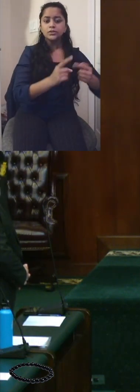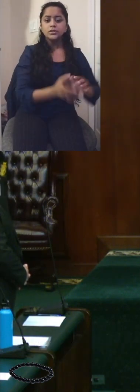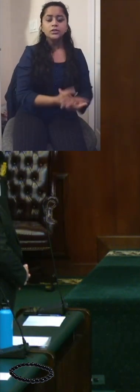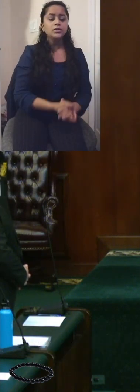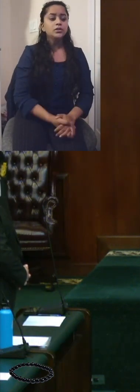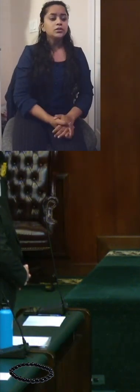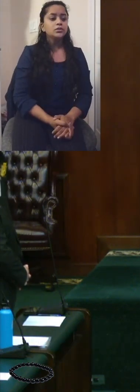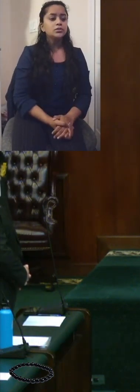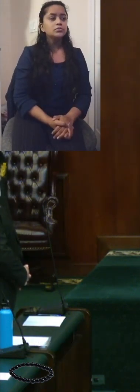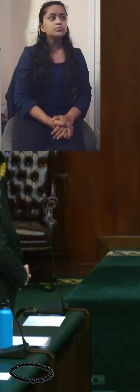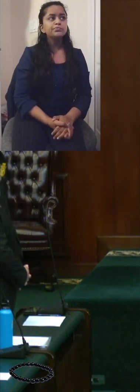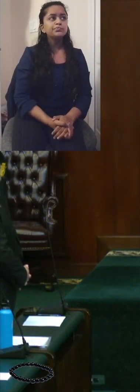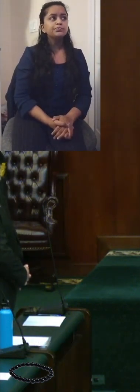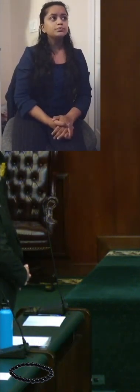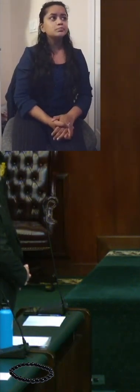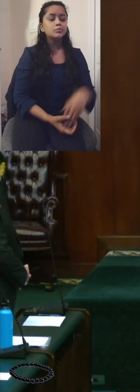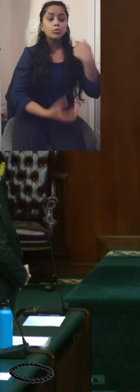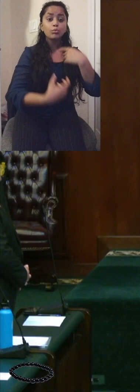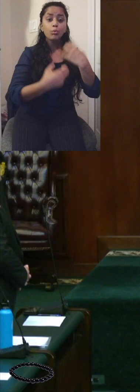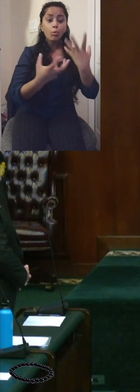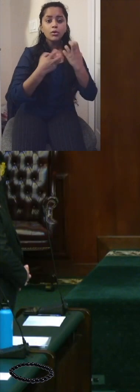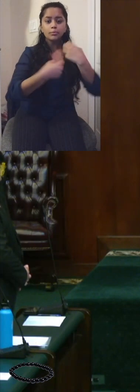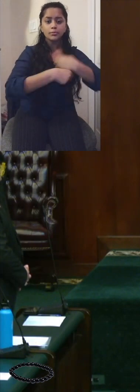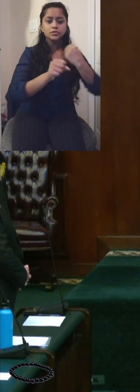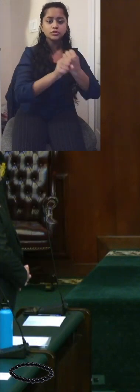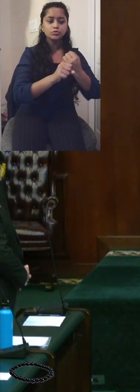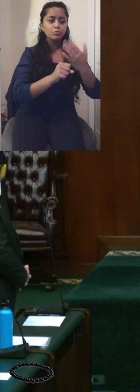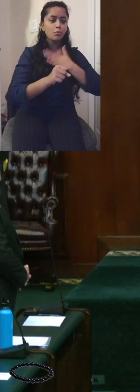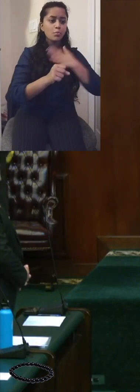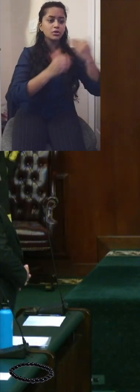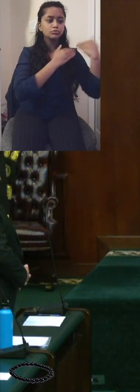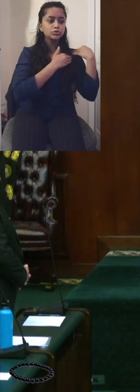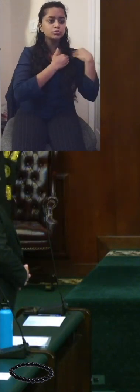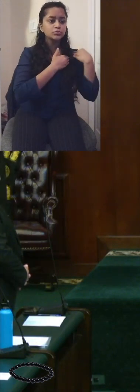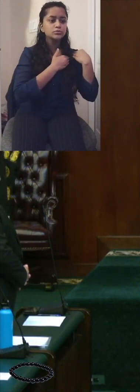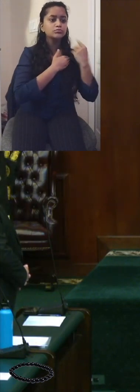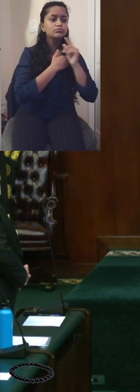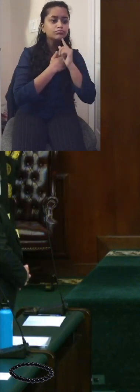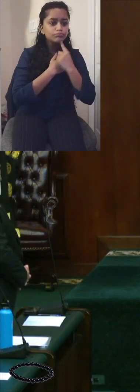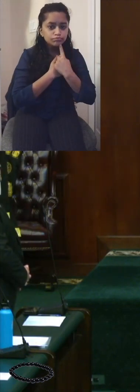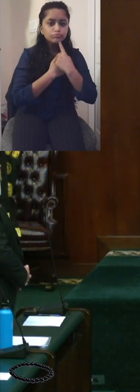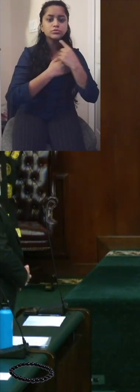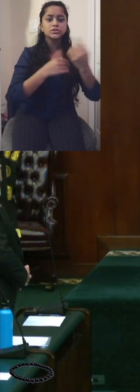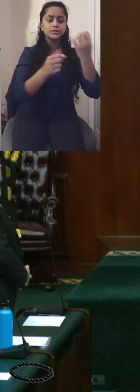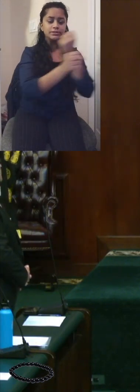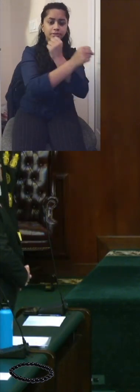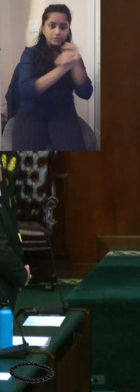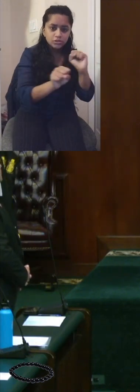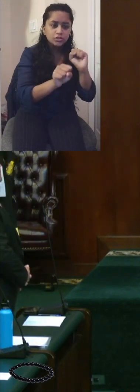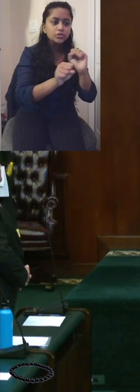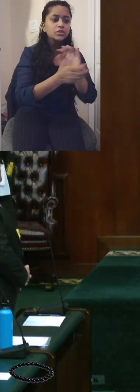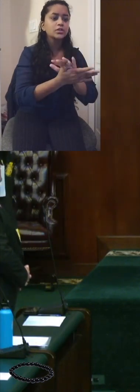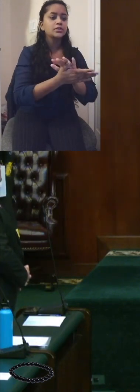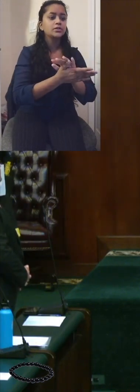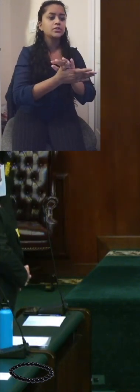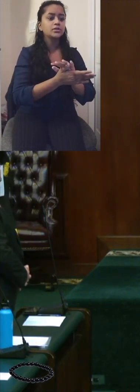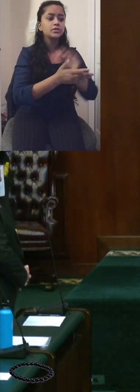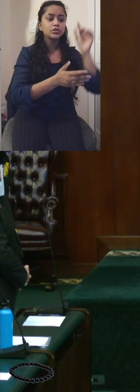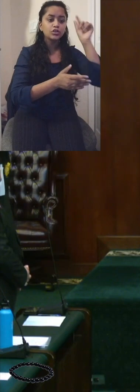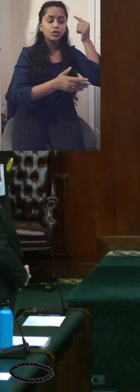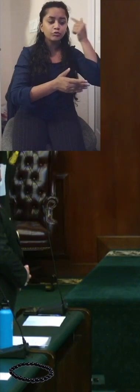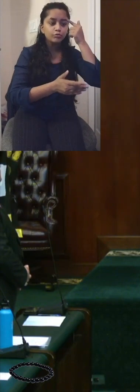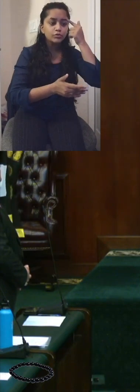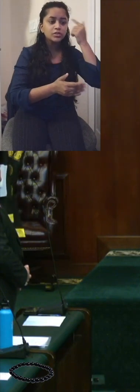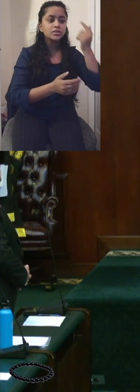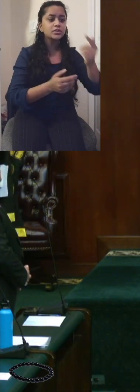this, particularly in terms of making sure that I take my responsibilities for security and good